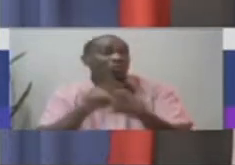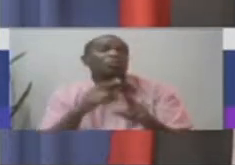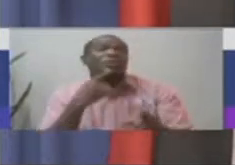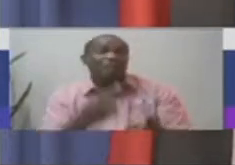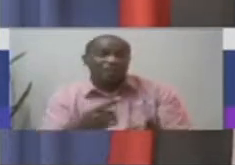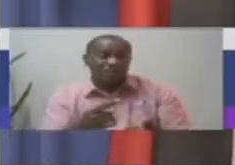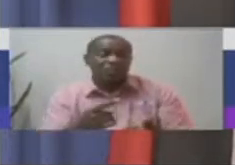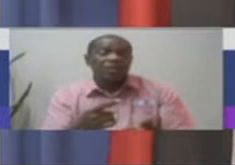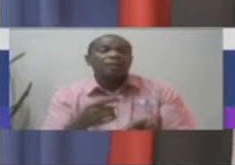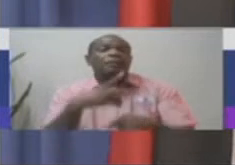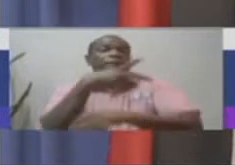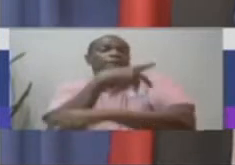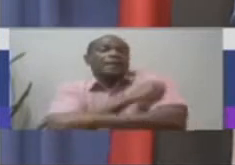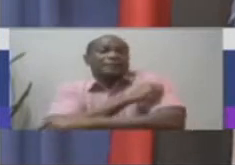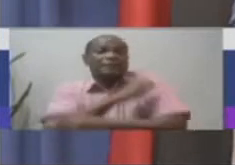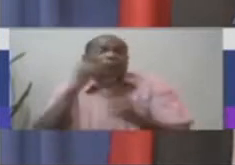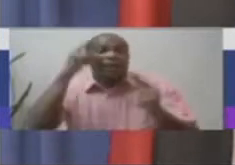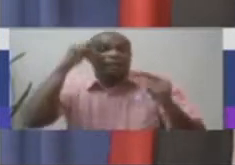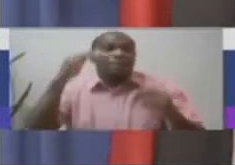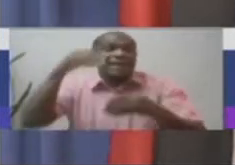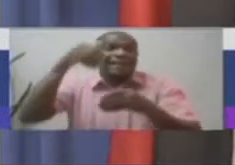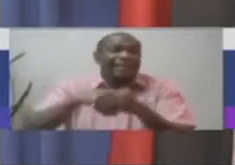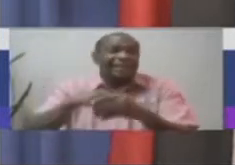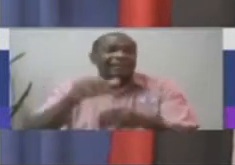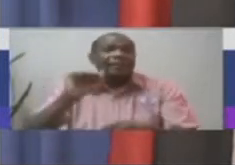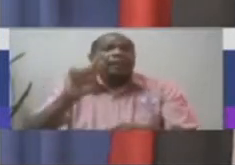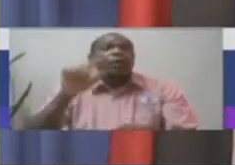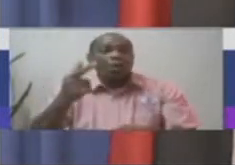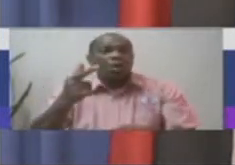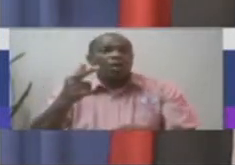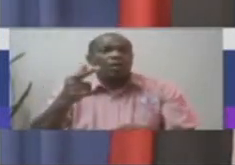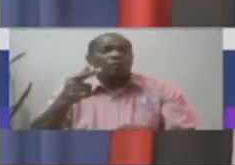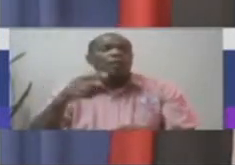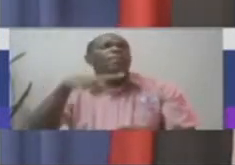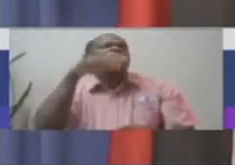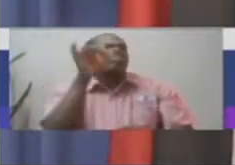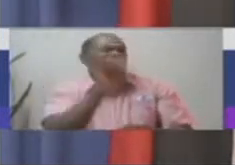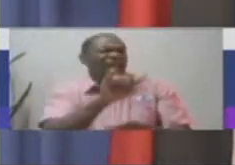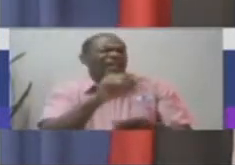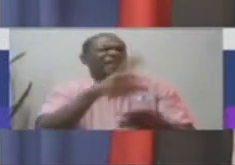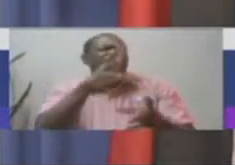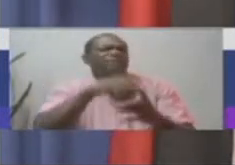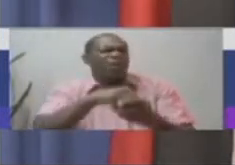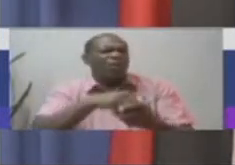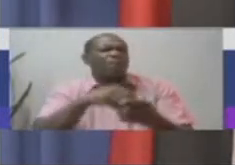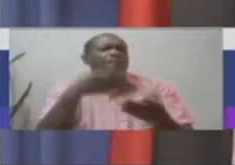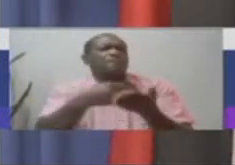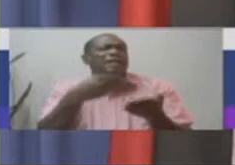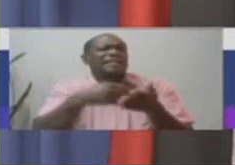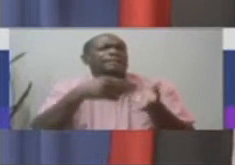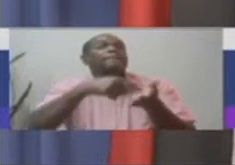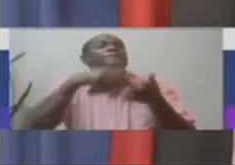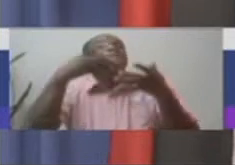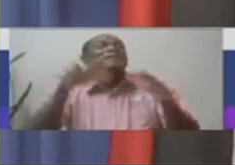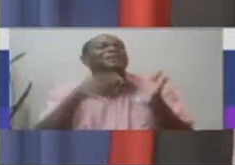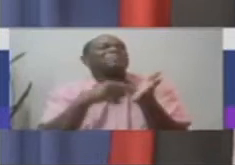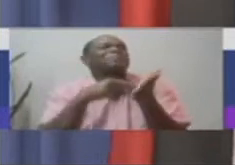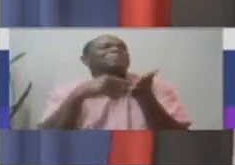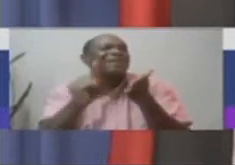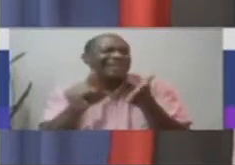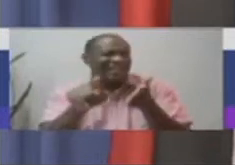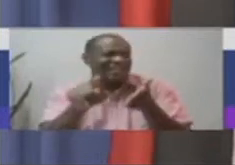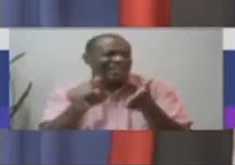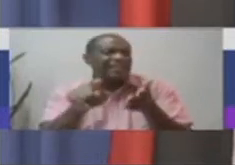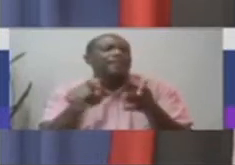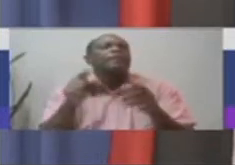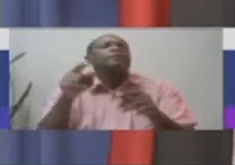made that down payment on with respect to the African Vaccine Acquisition Trust on the African Medical Supply